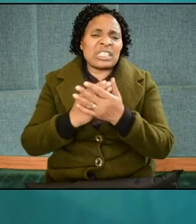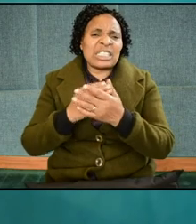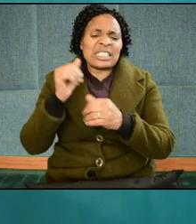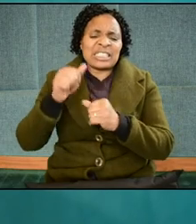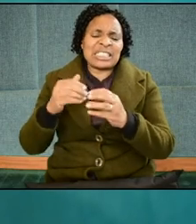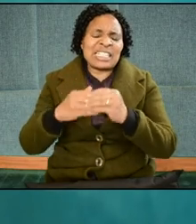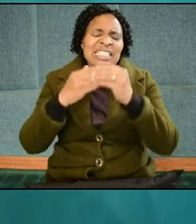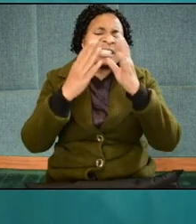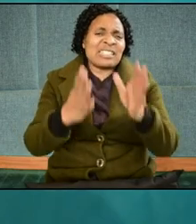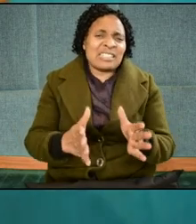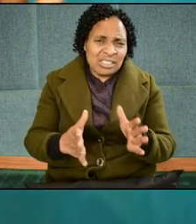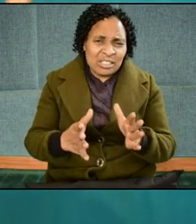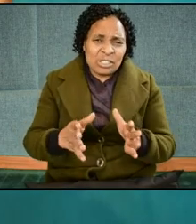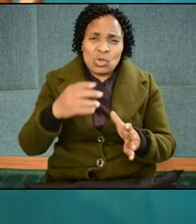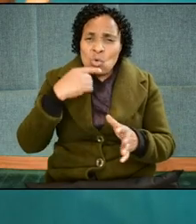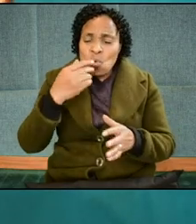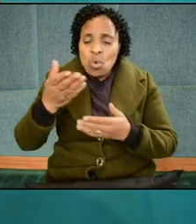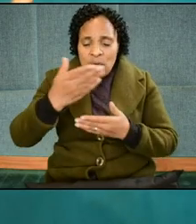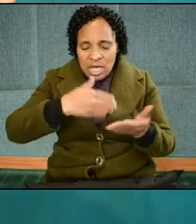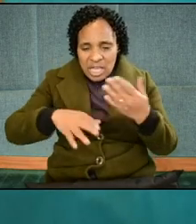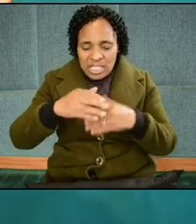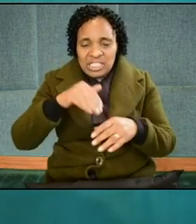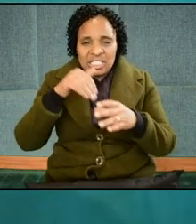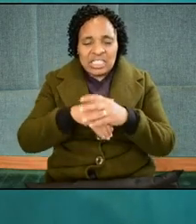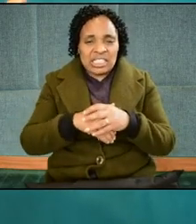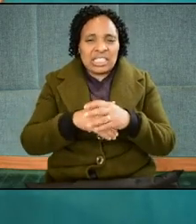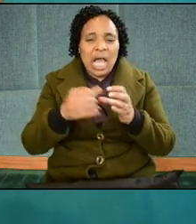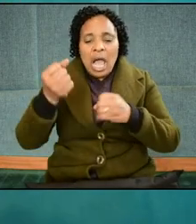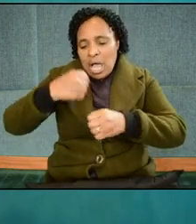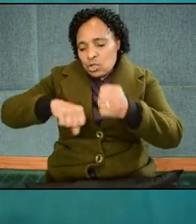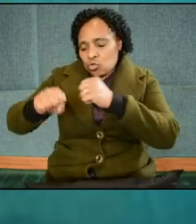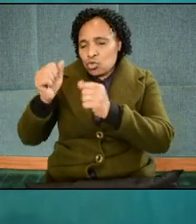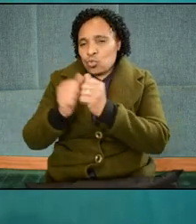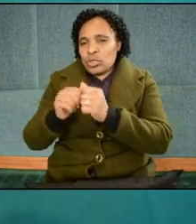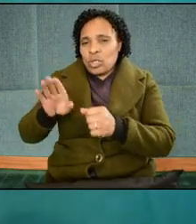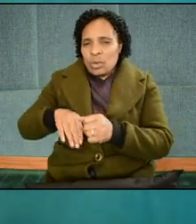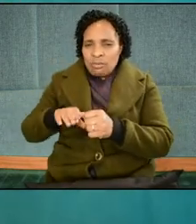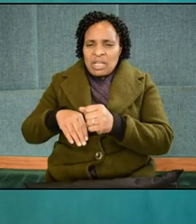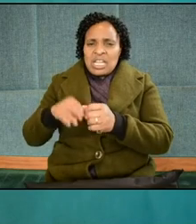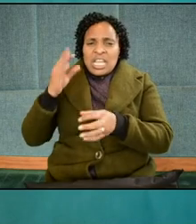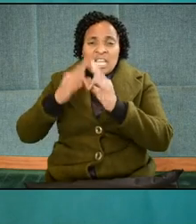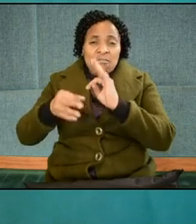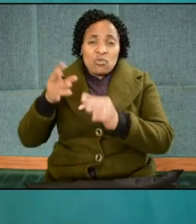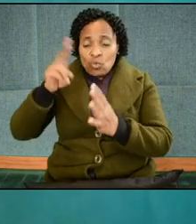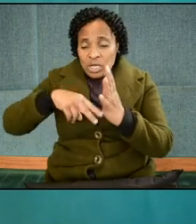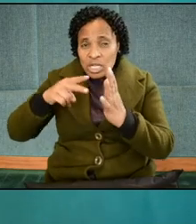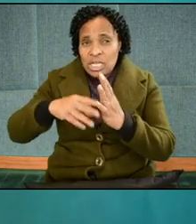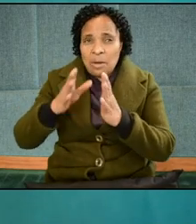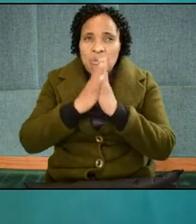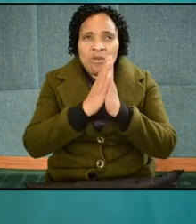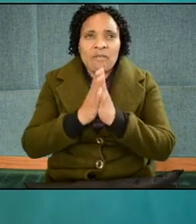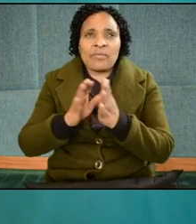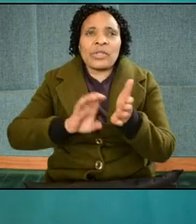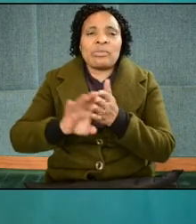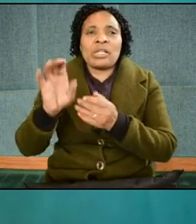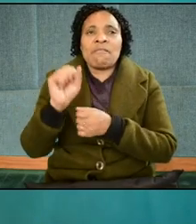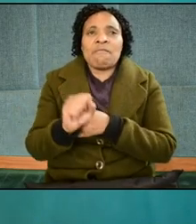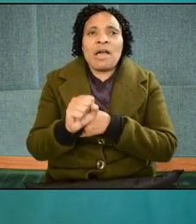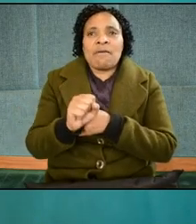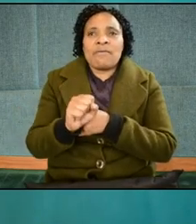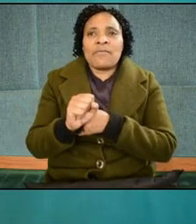the leaders who actually engaged in this immorality with these women. True. And if you read Proverbs chapter